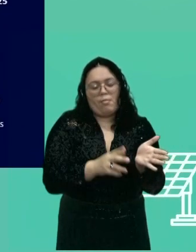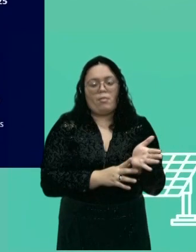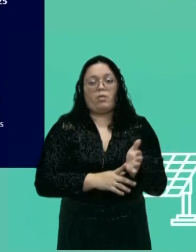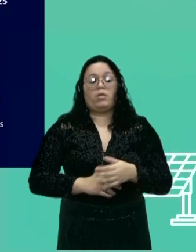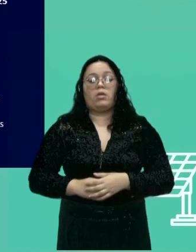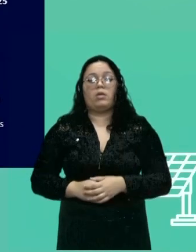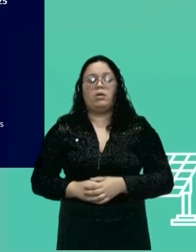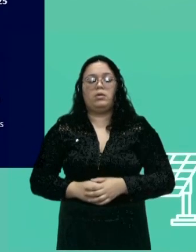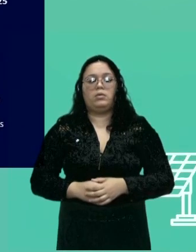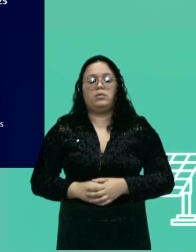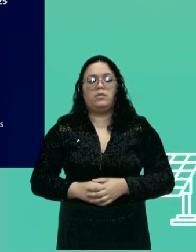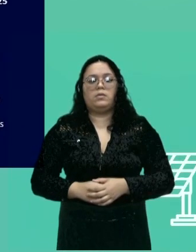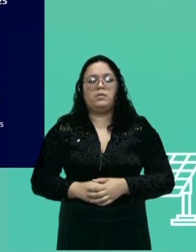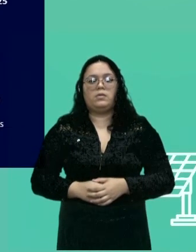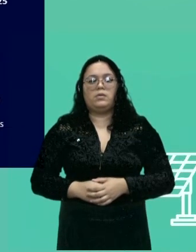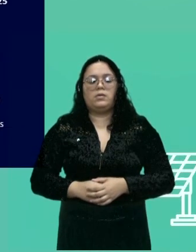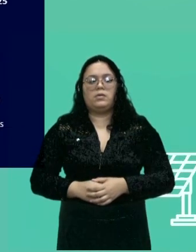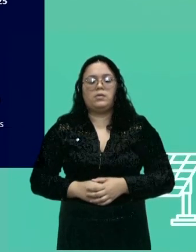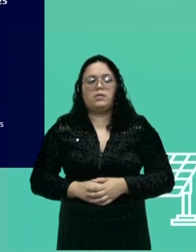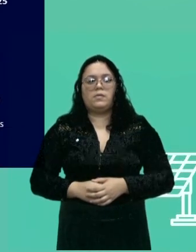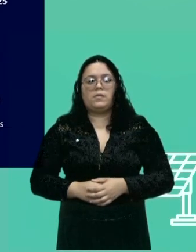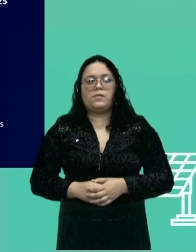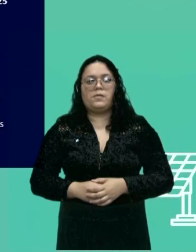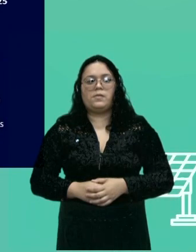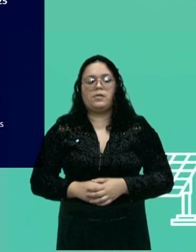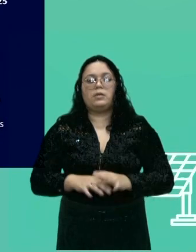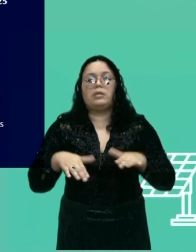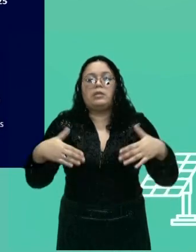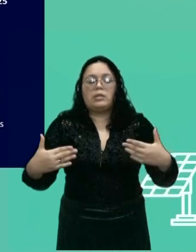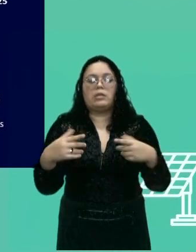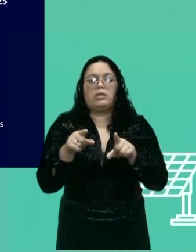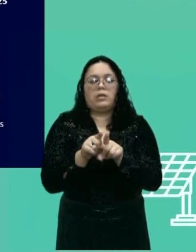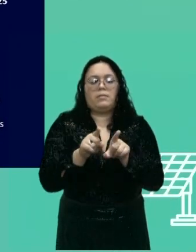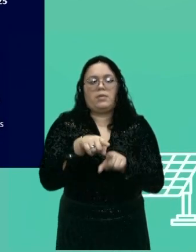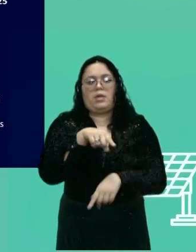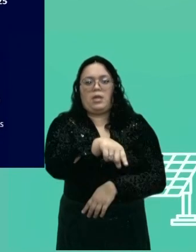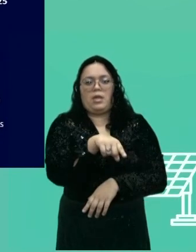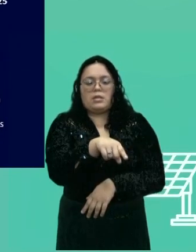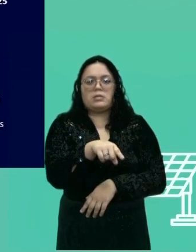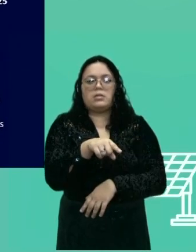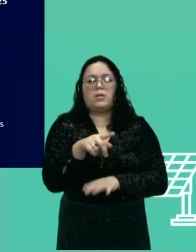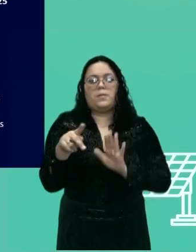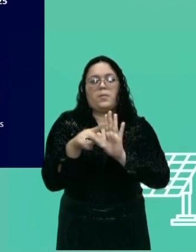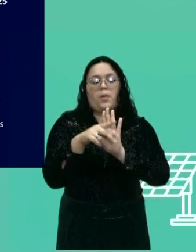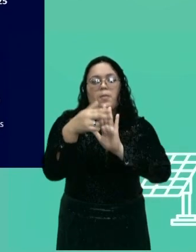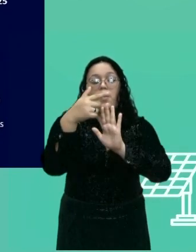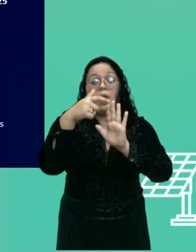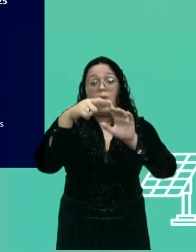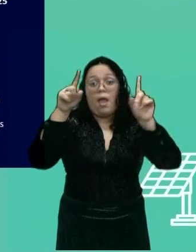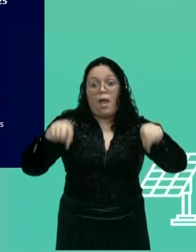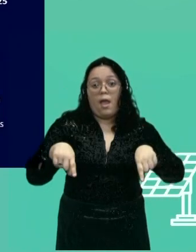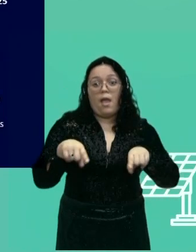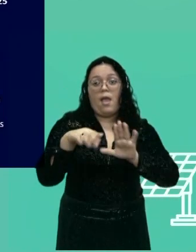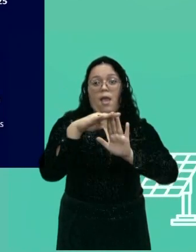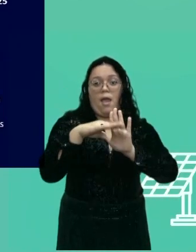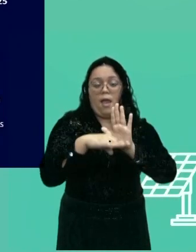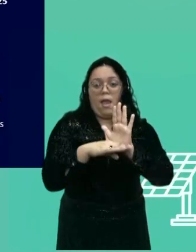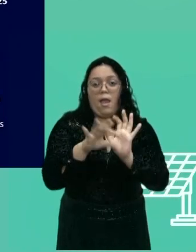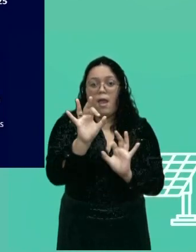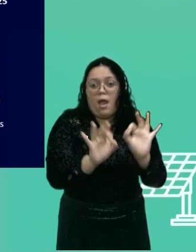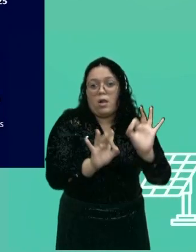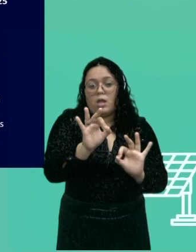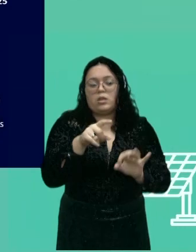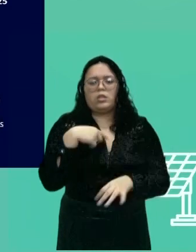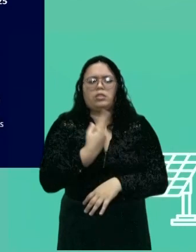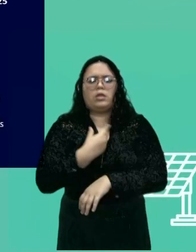Now, as part of the regulatory framework, I would also like to say a few words about the British Energy Security Strategy, which was